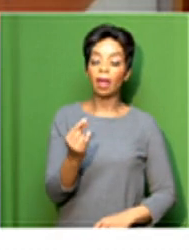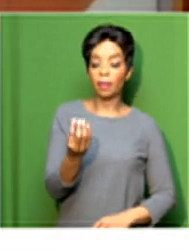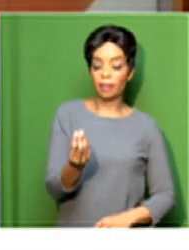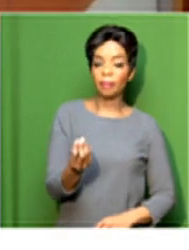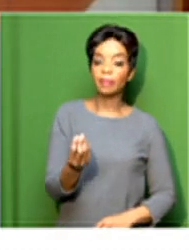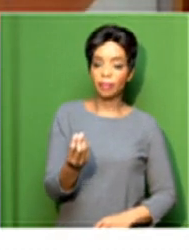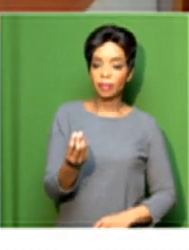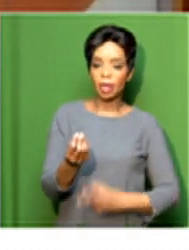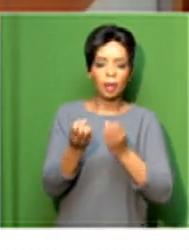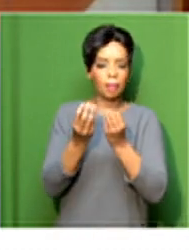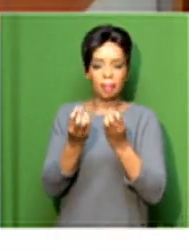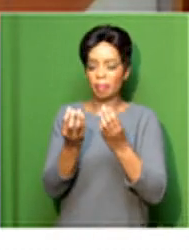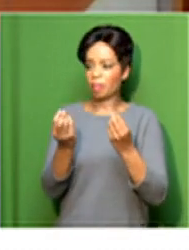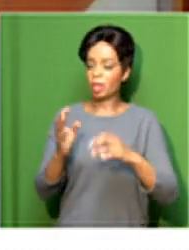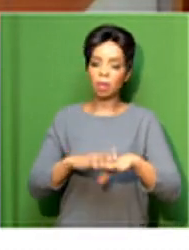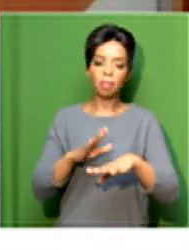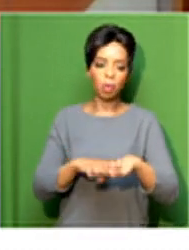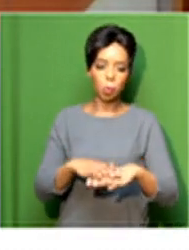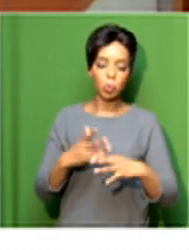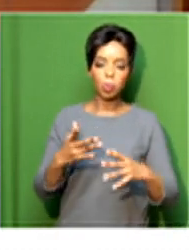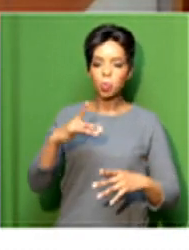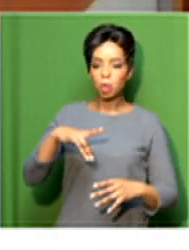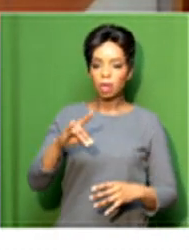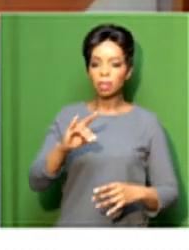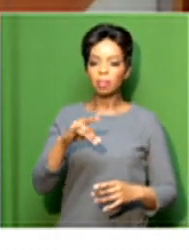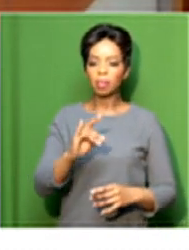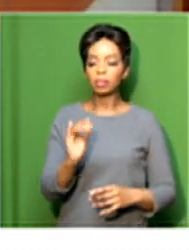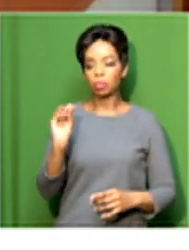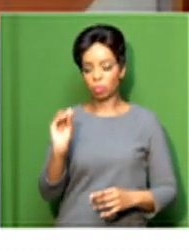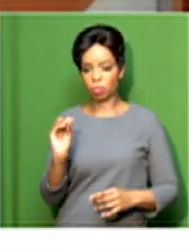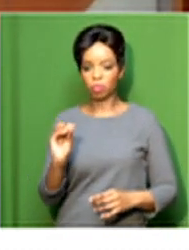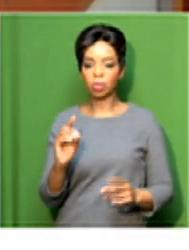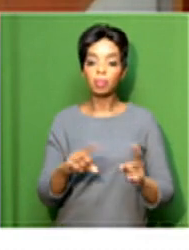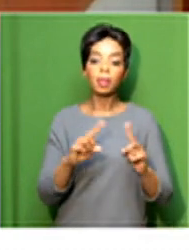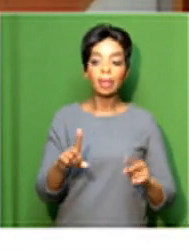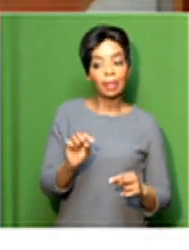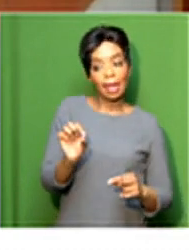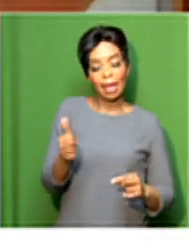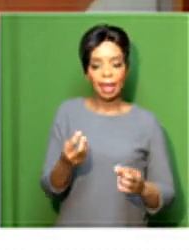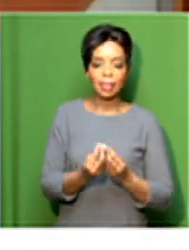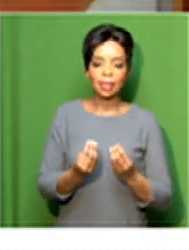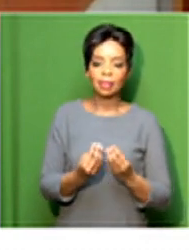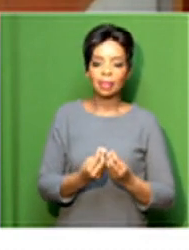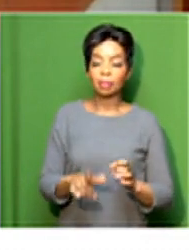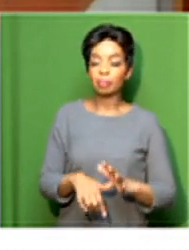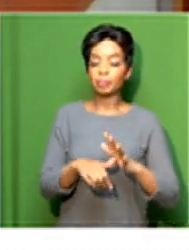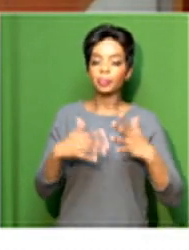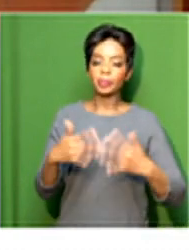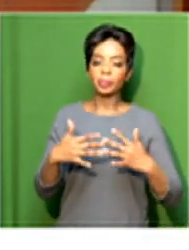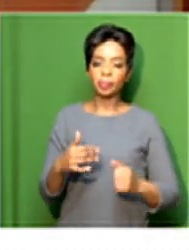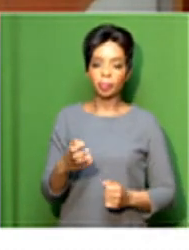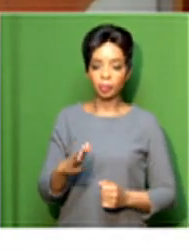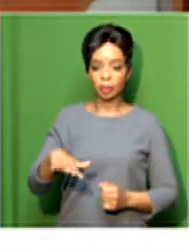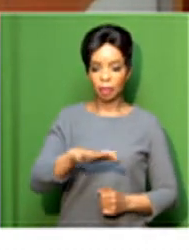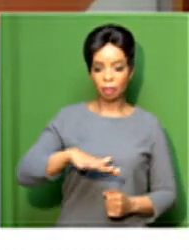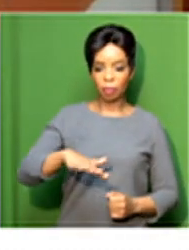And there are many, many animals like the octopus that we could have made a film about. But the other thing that's so precious about this environment